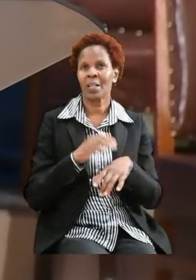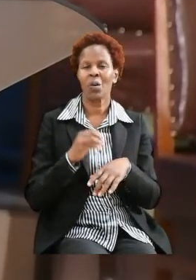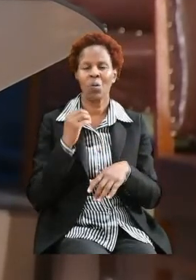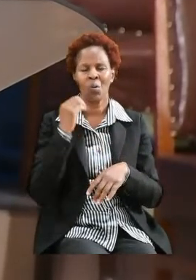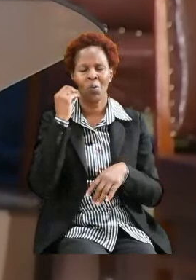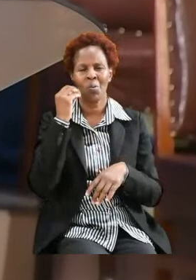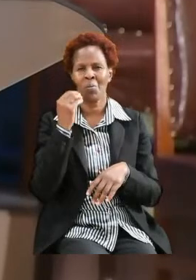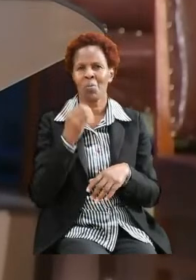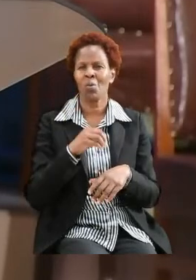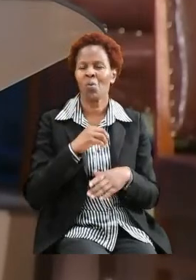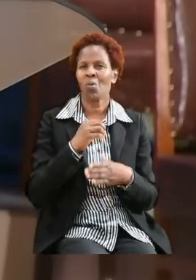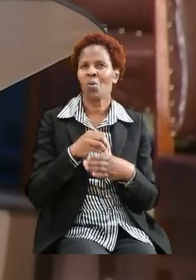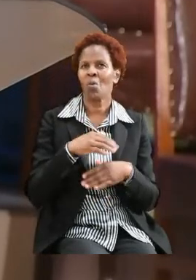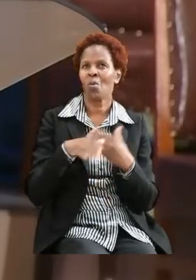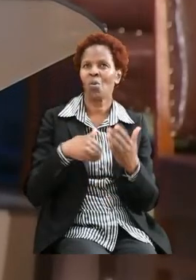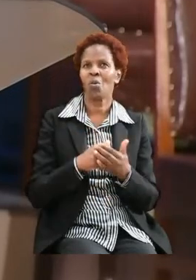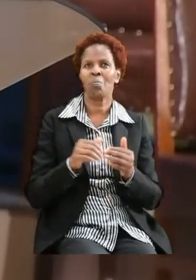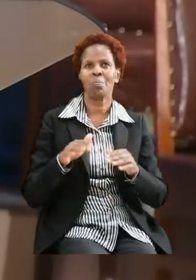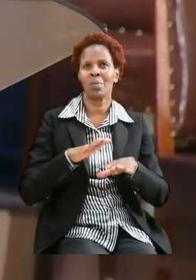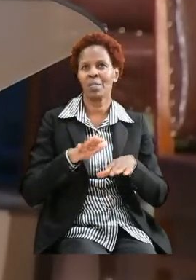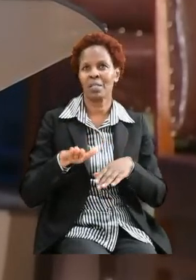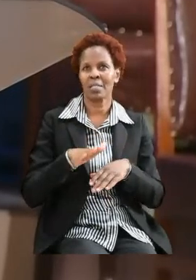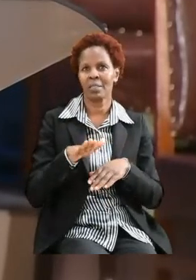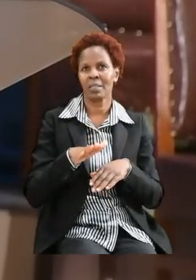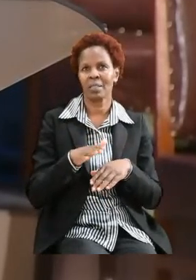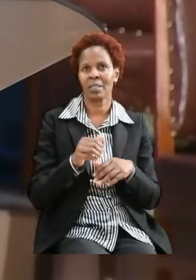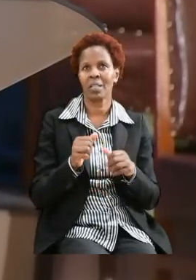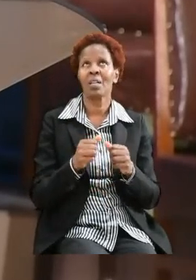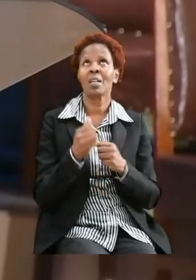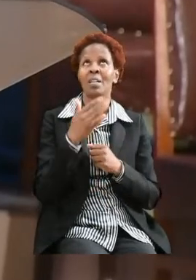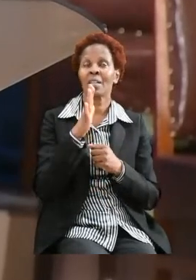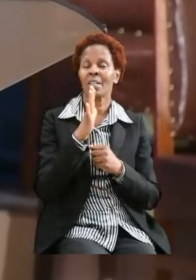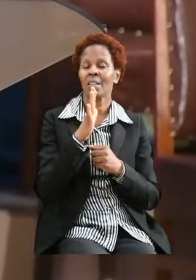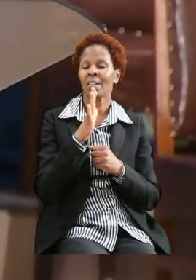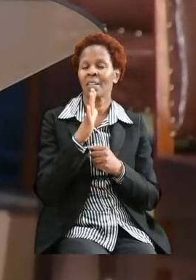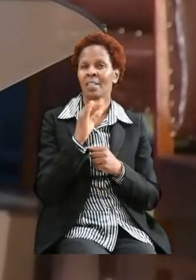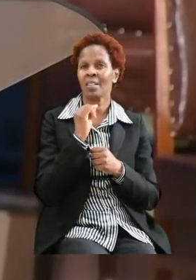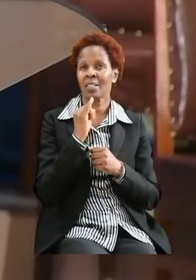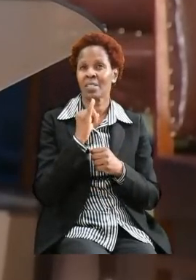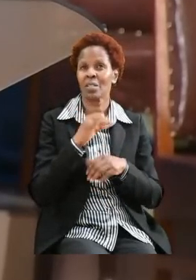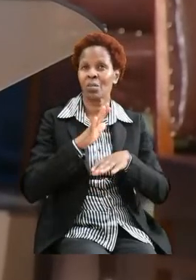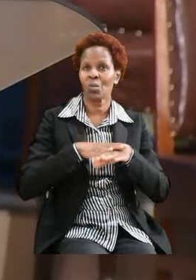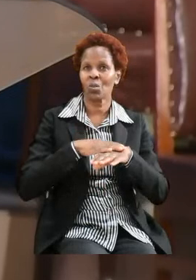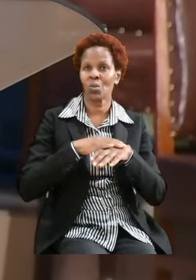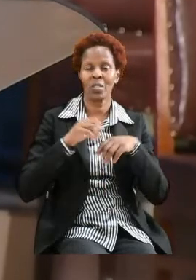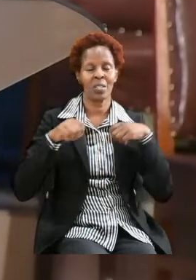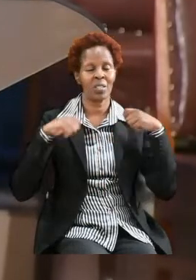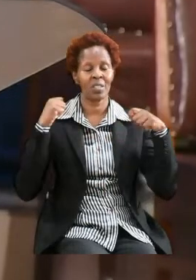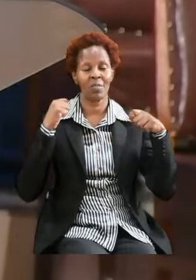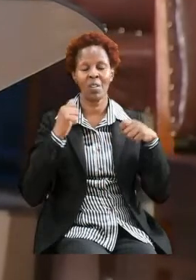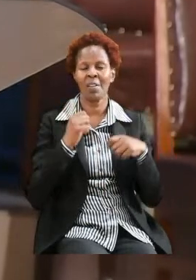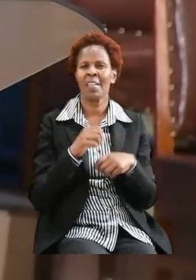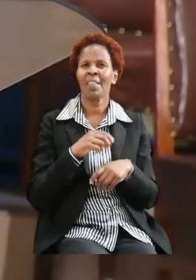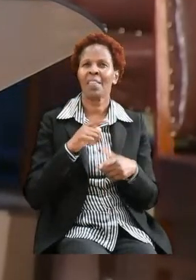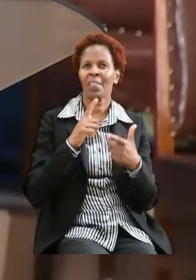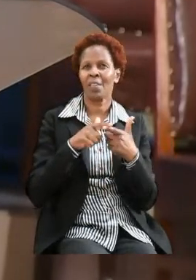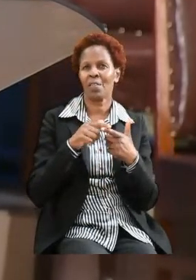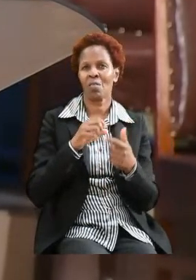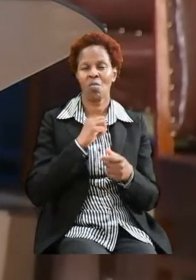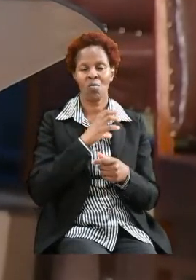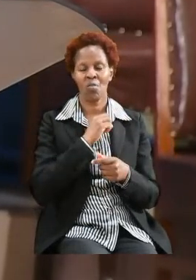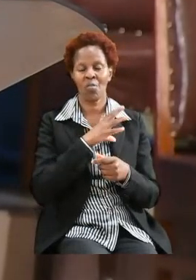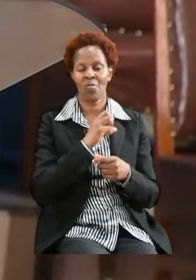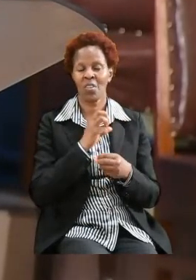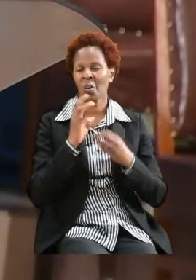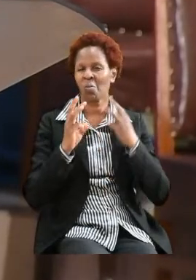live. With God being our shepherd, we need not worry about what others say or think about us. He